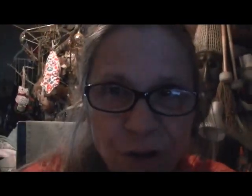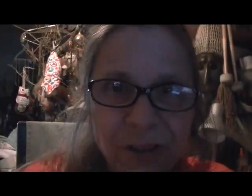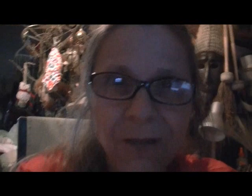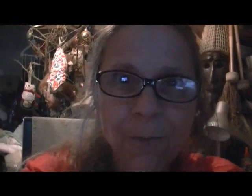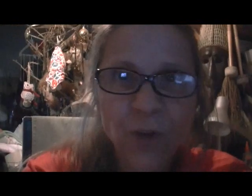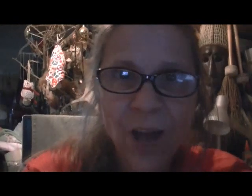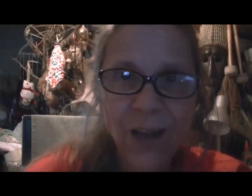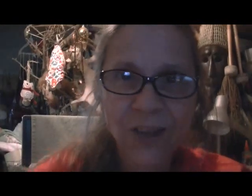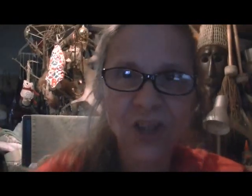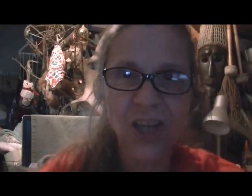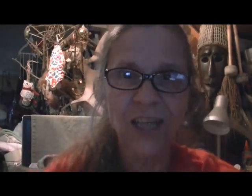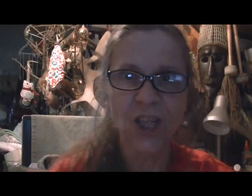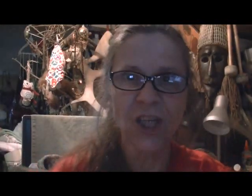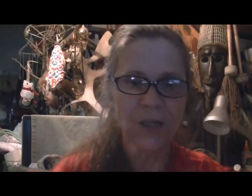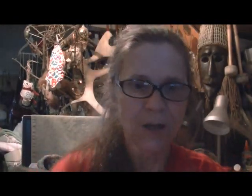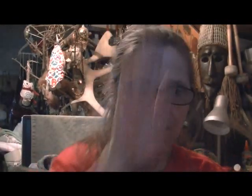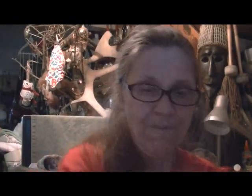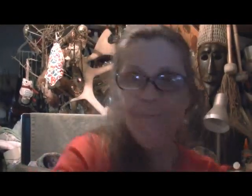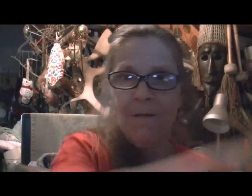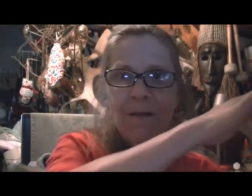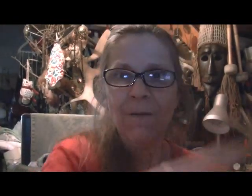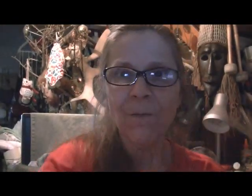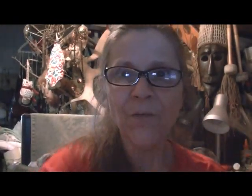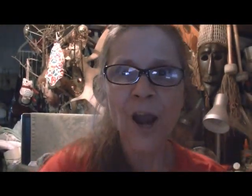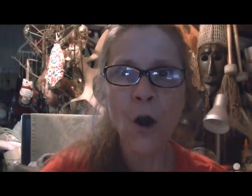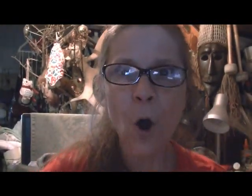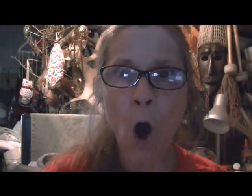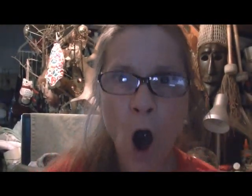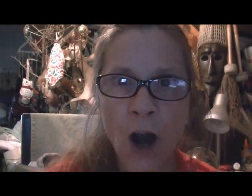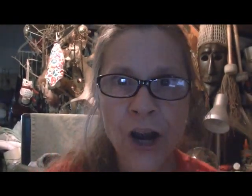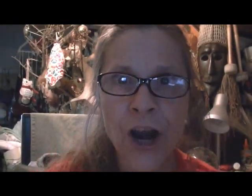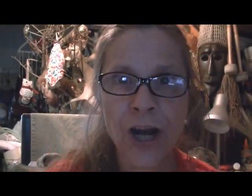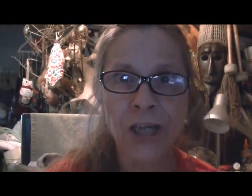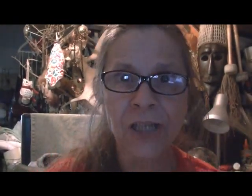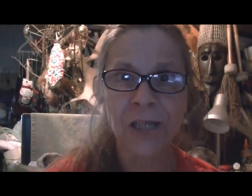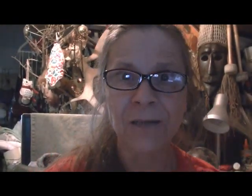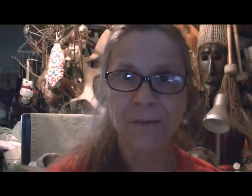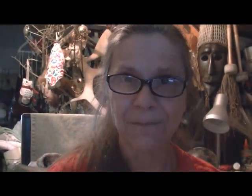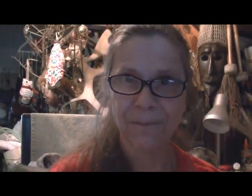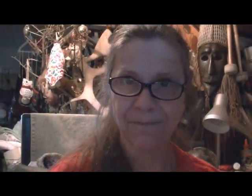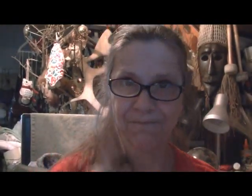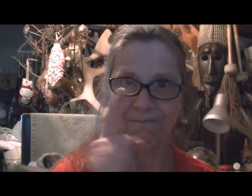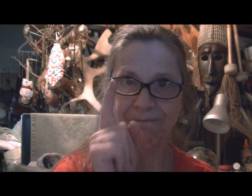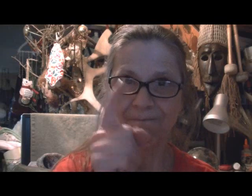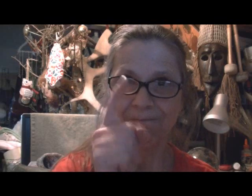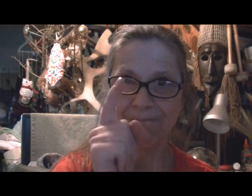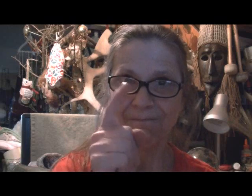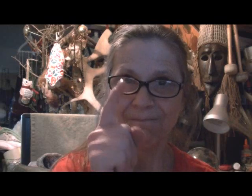rules. They're not legislations. They're orders!